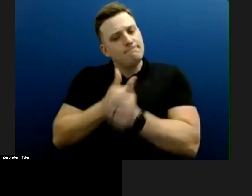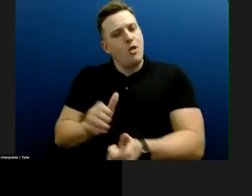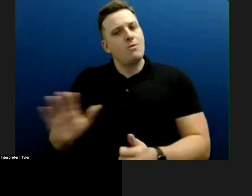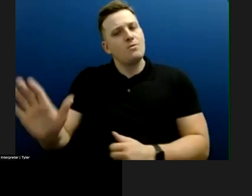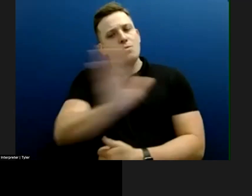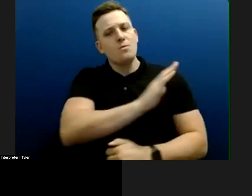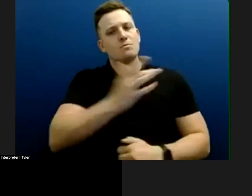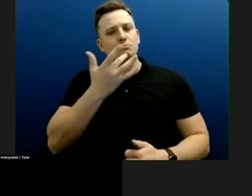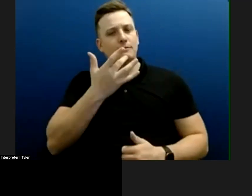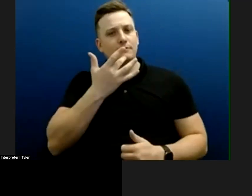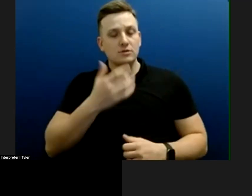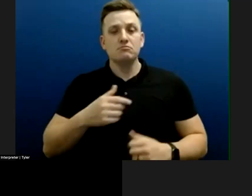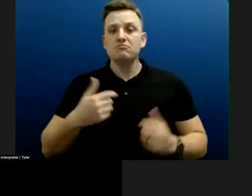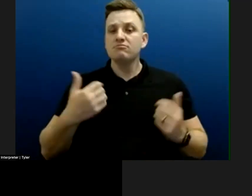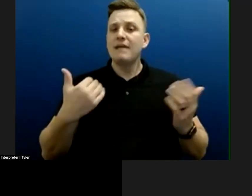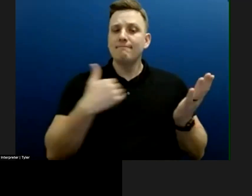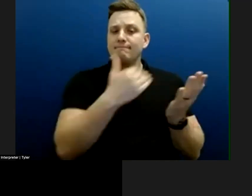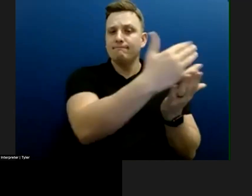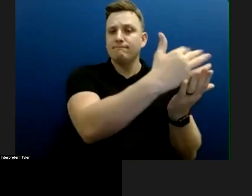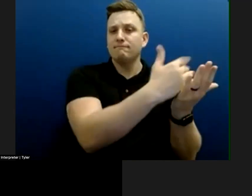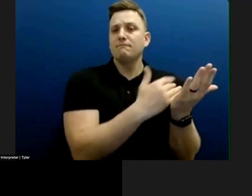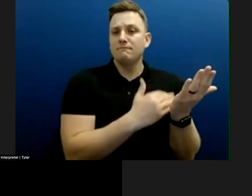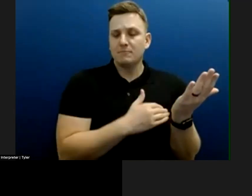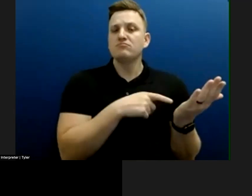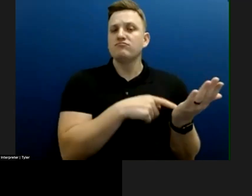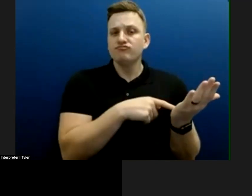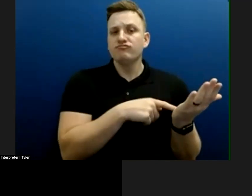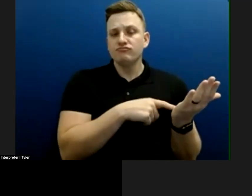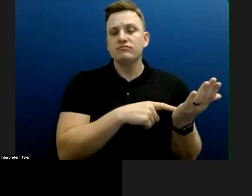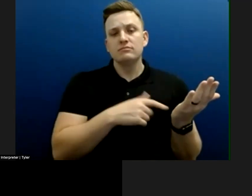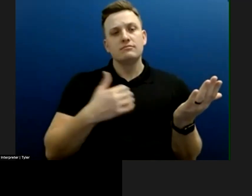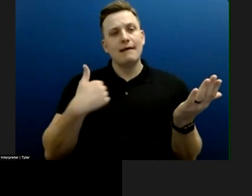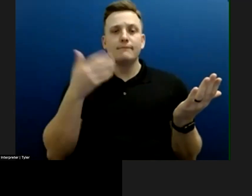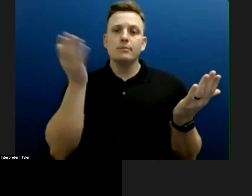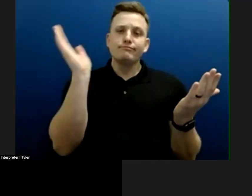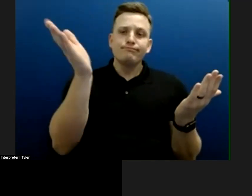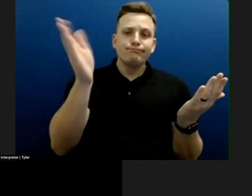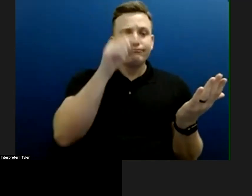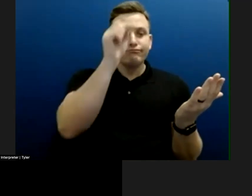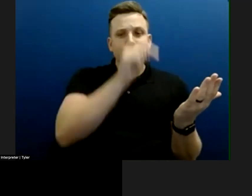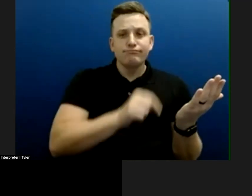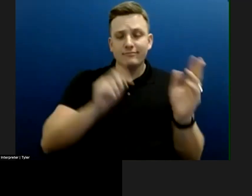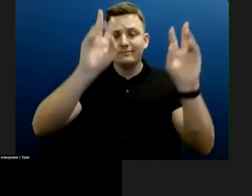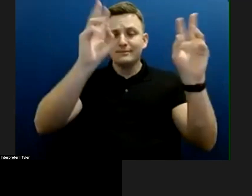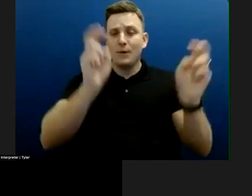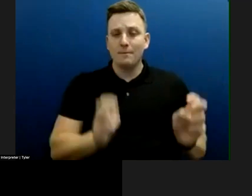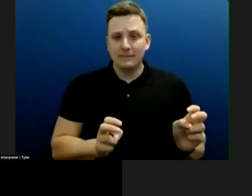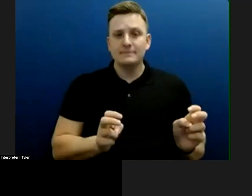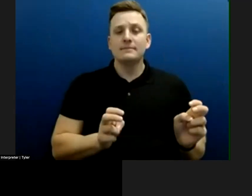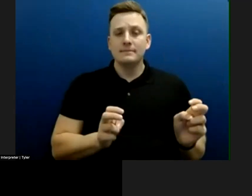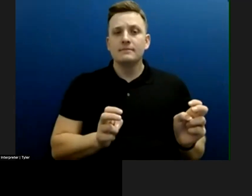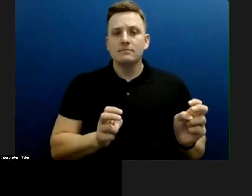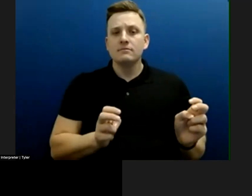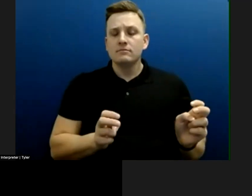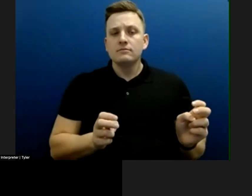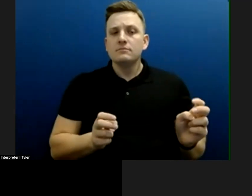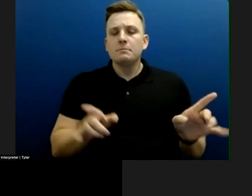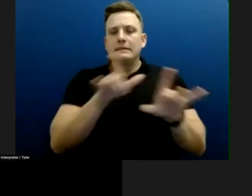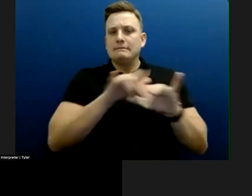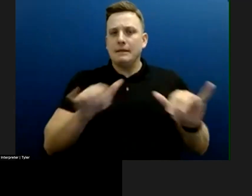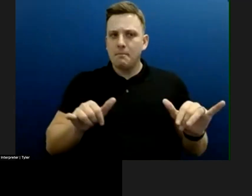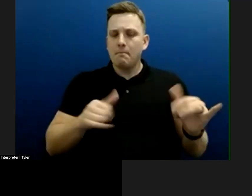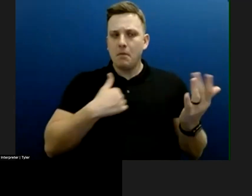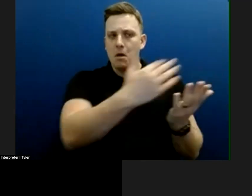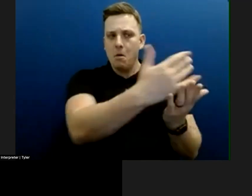I do have an agenda. I do have a talk and various topics to get through, but I'm also